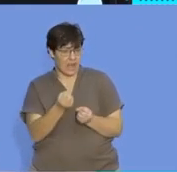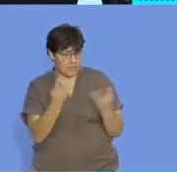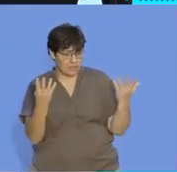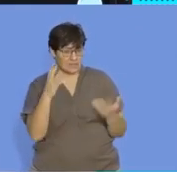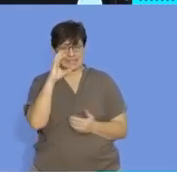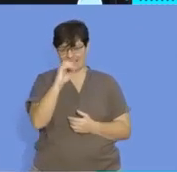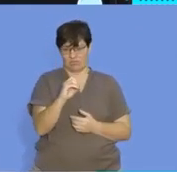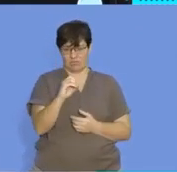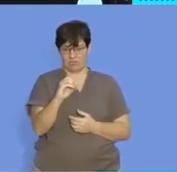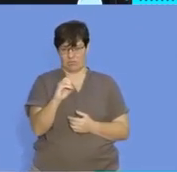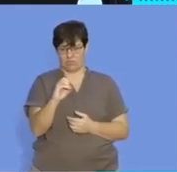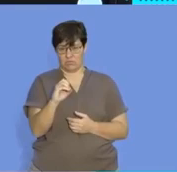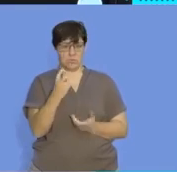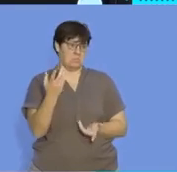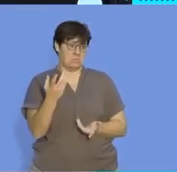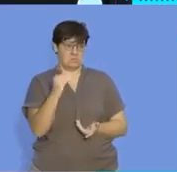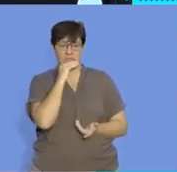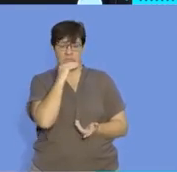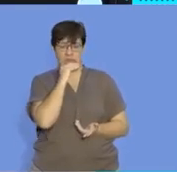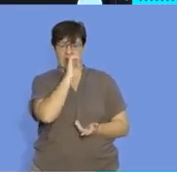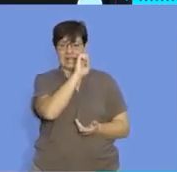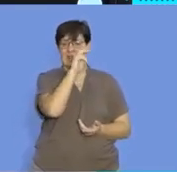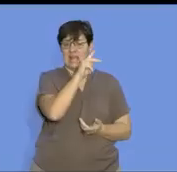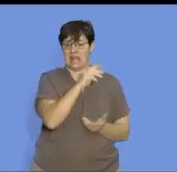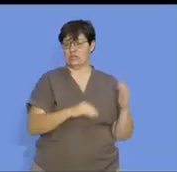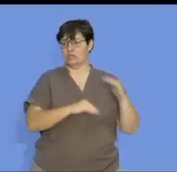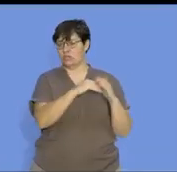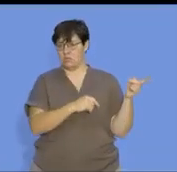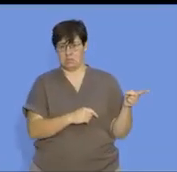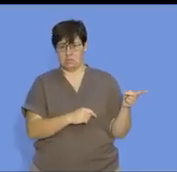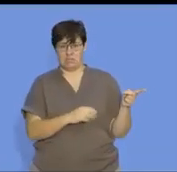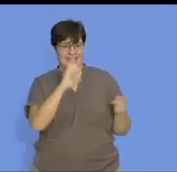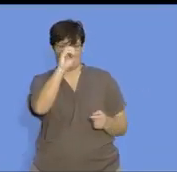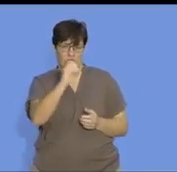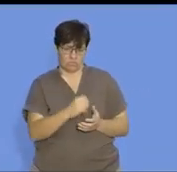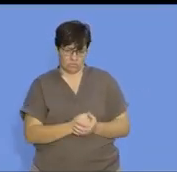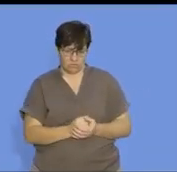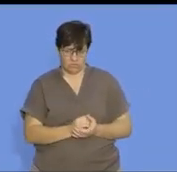which means that the kinetic energy at the top is 0.